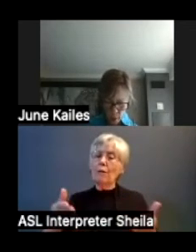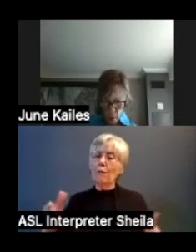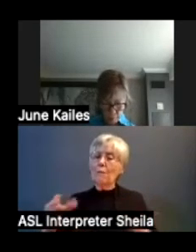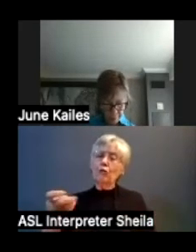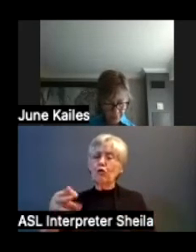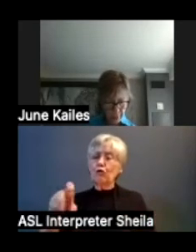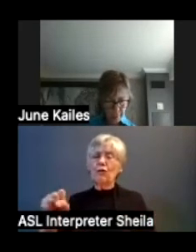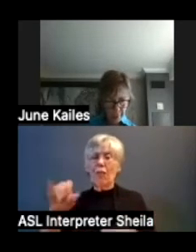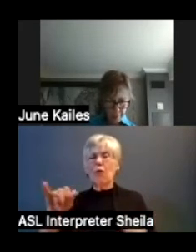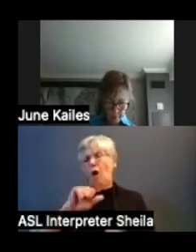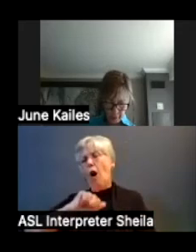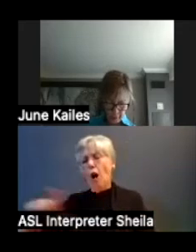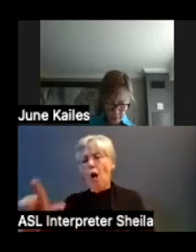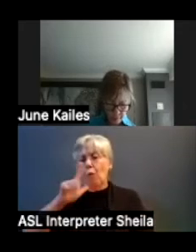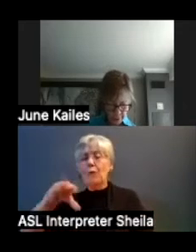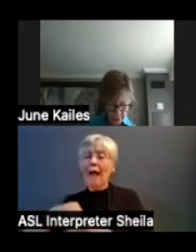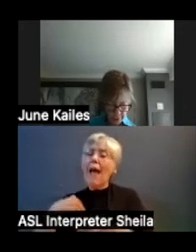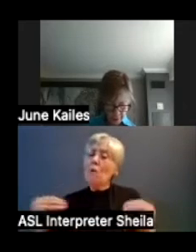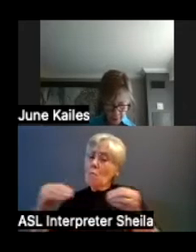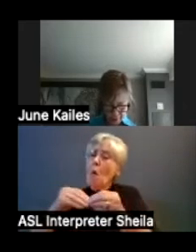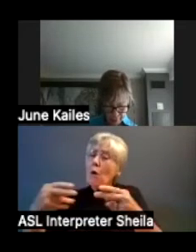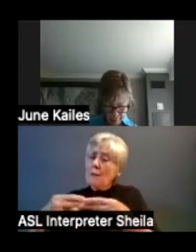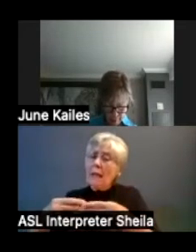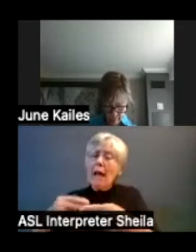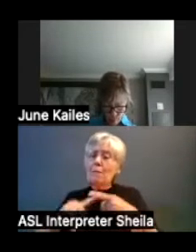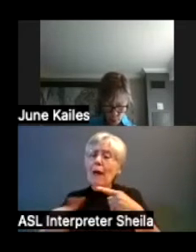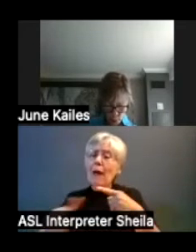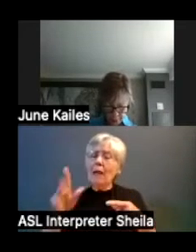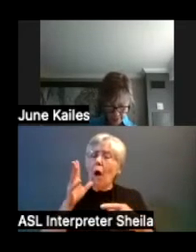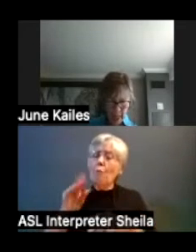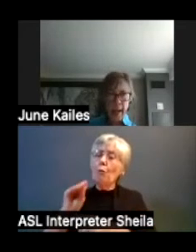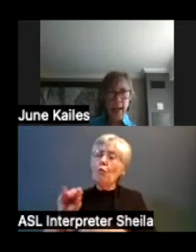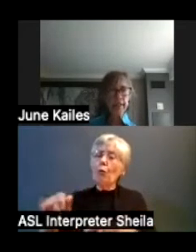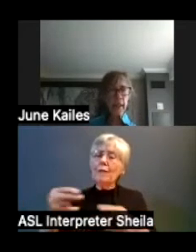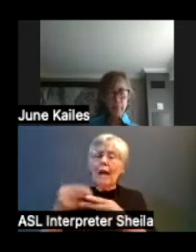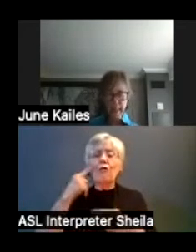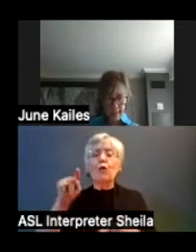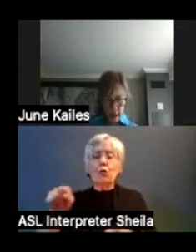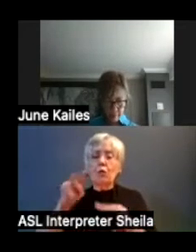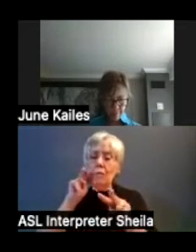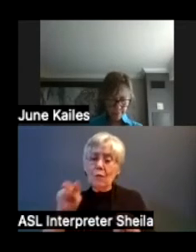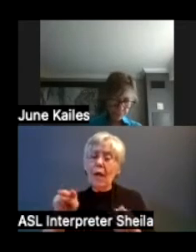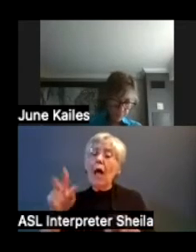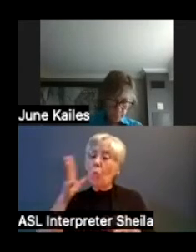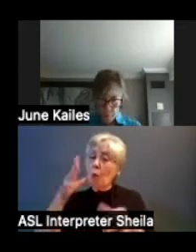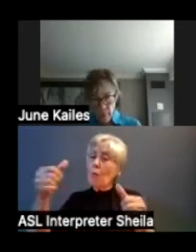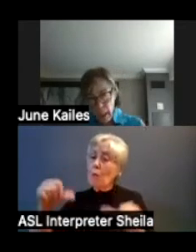to, but they are there for your reference and they will be posted as a PDF.